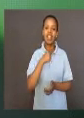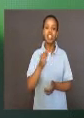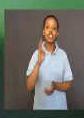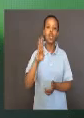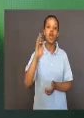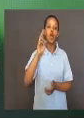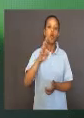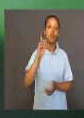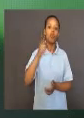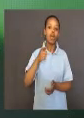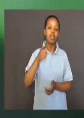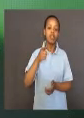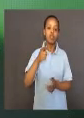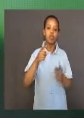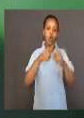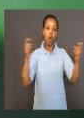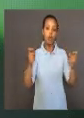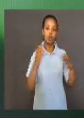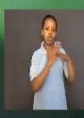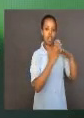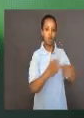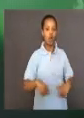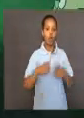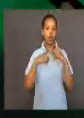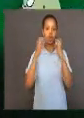against predators?